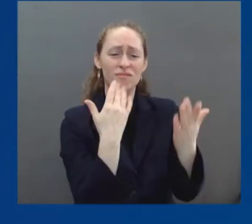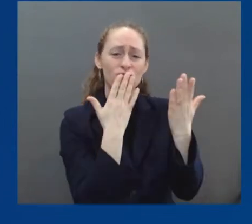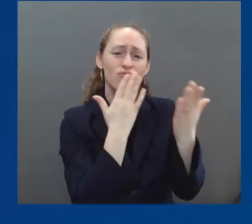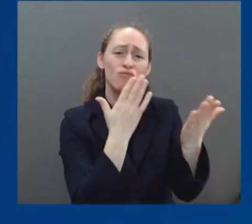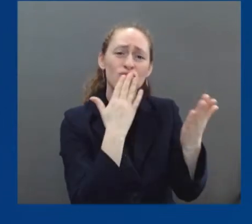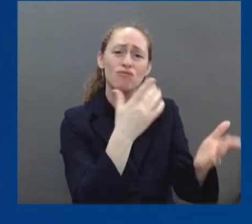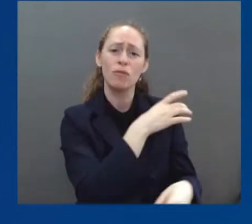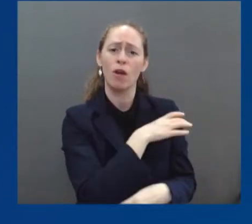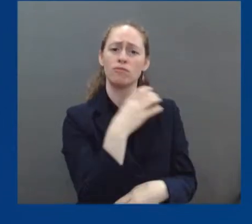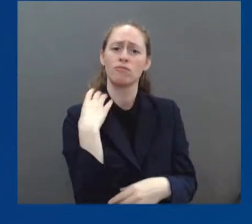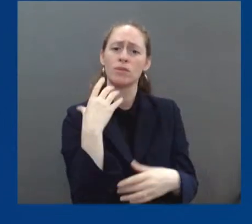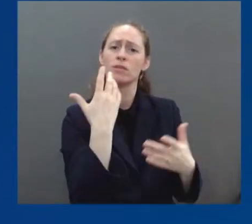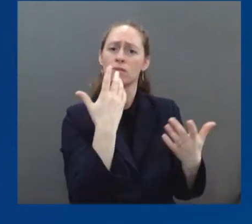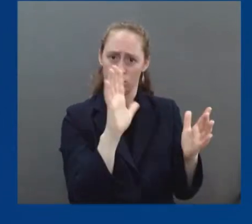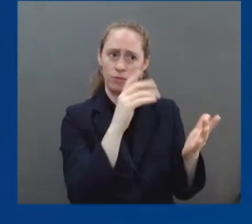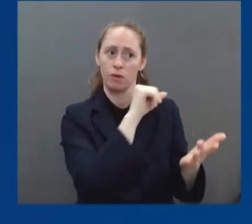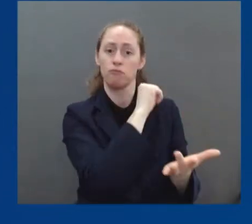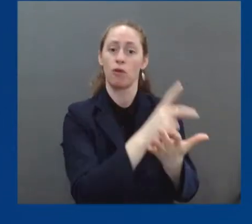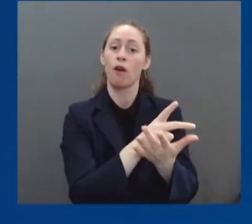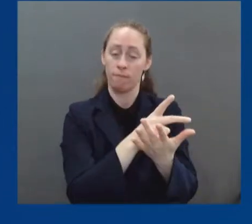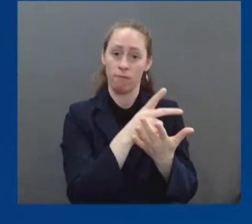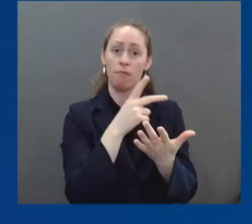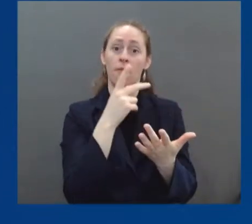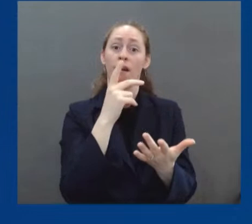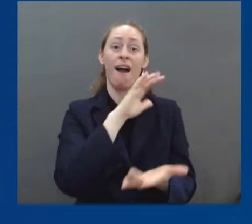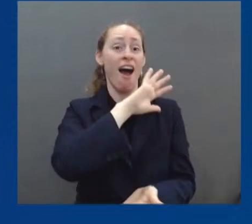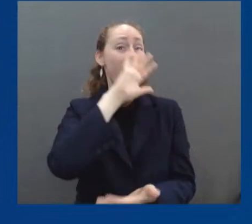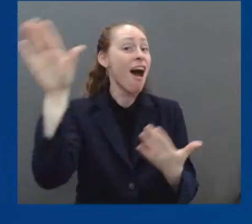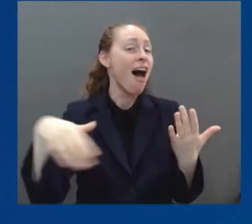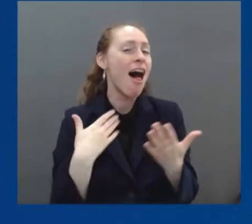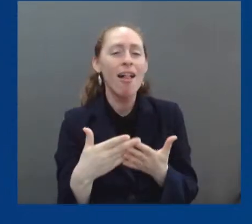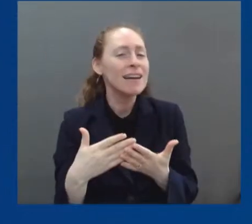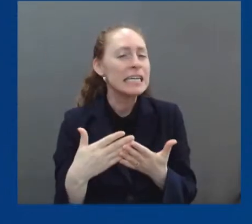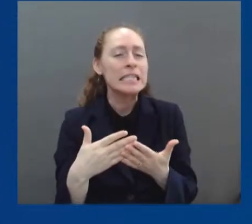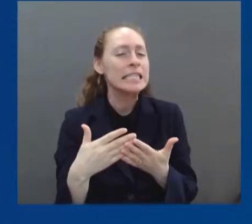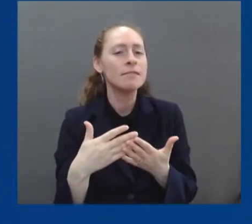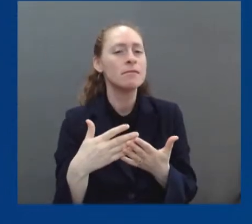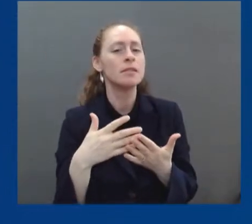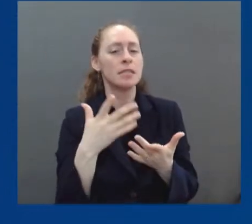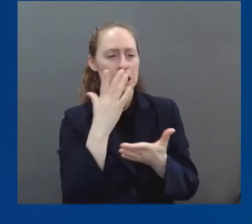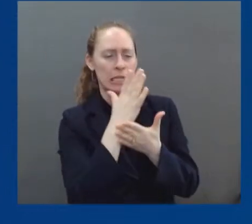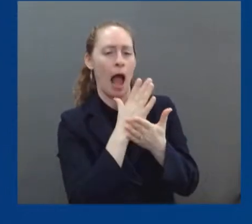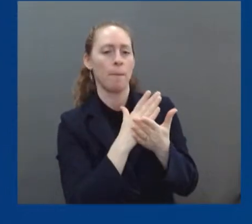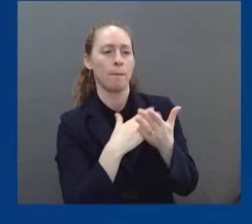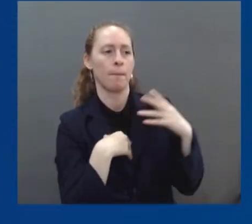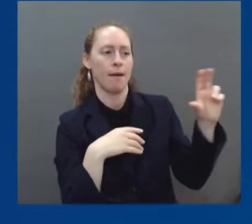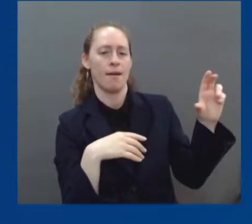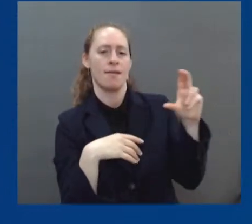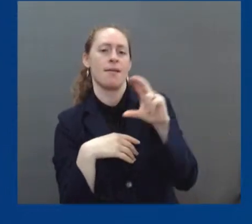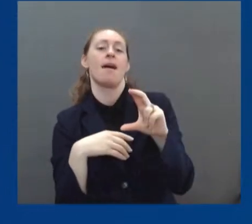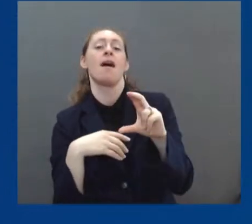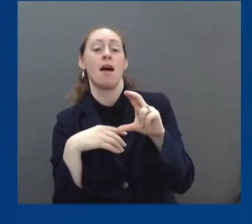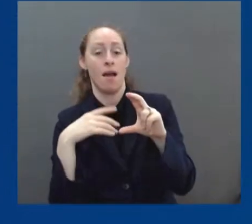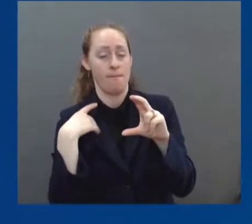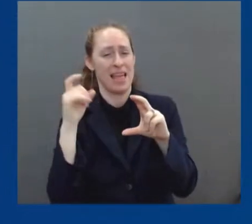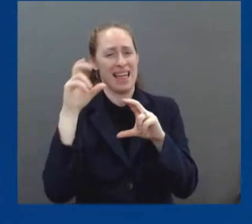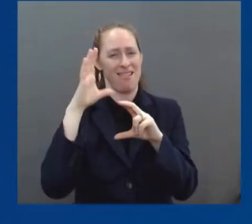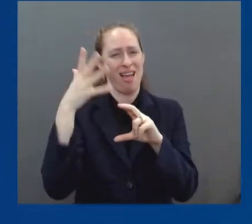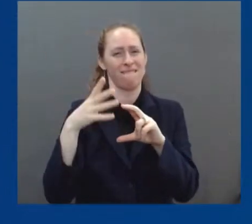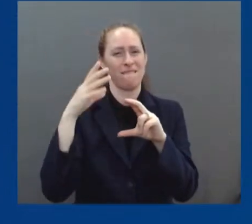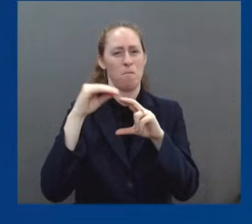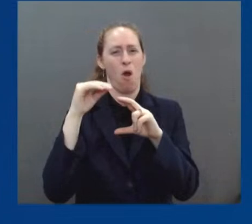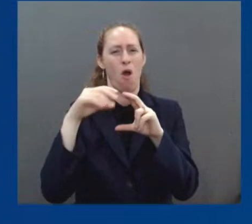we need more for our domestic response to stay up to date on vaccines, to procure monoclonal antibody treatments